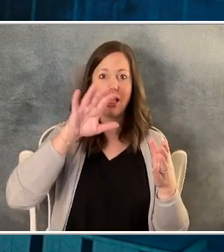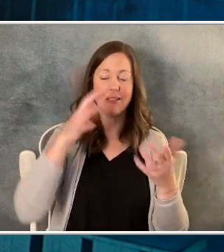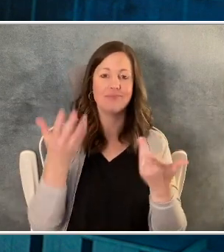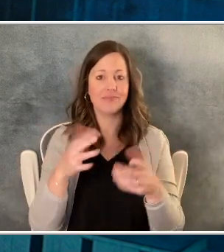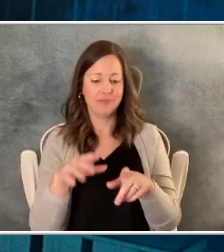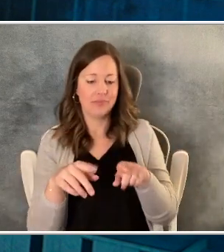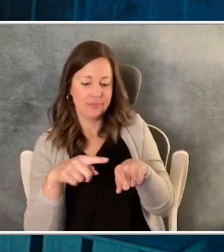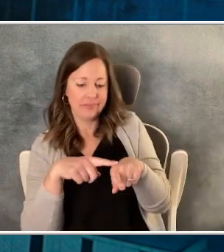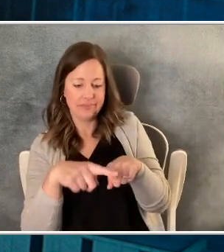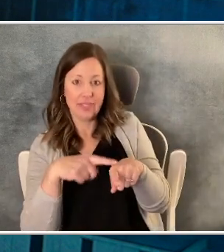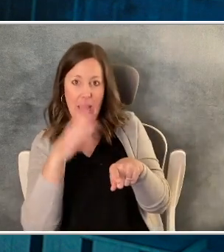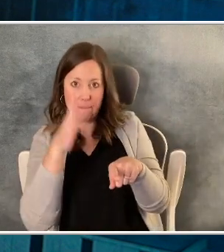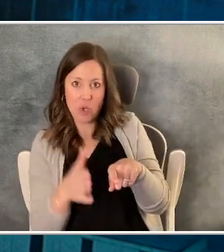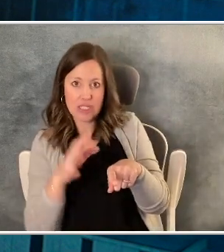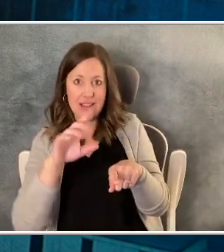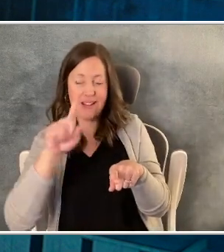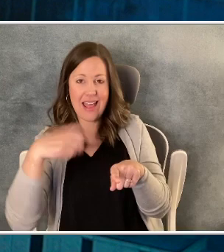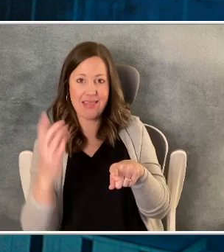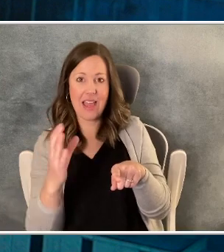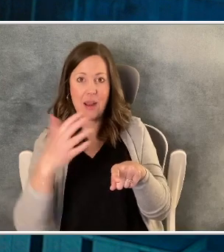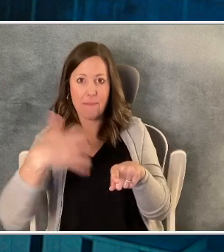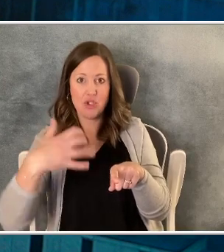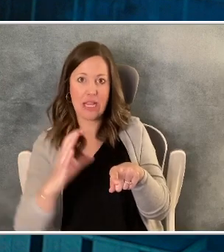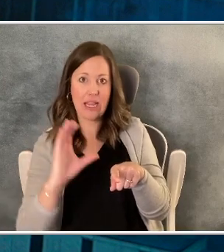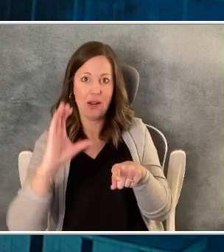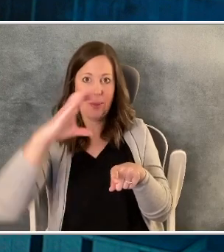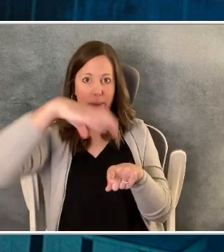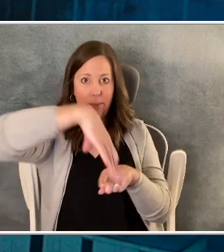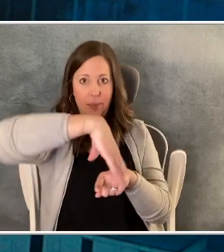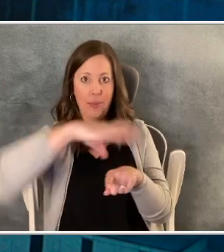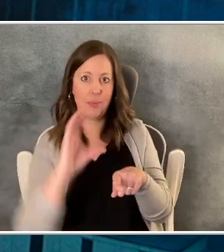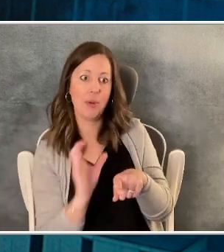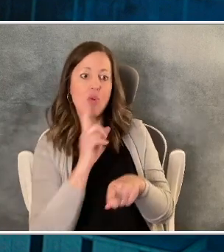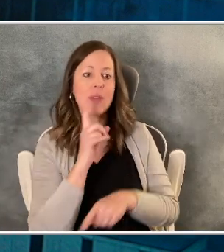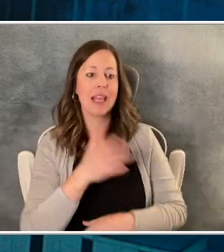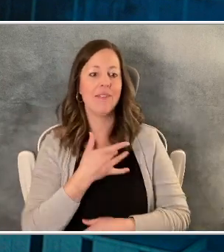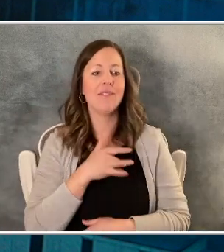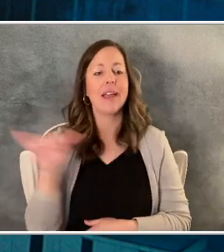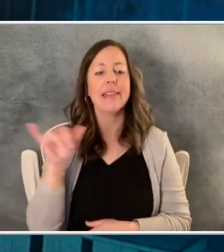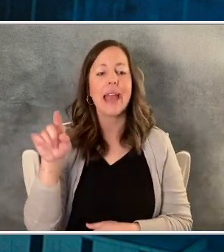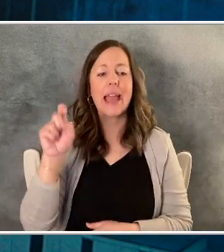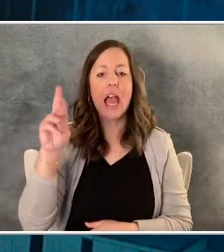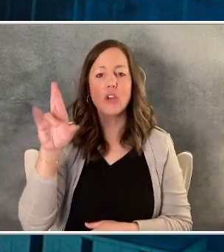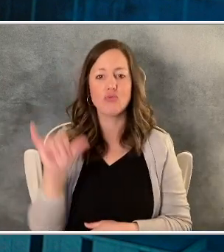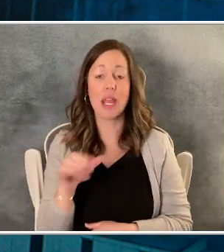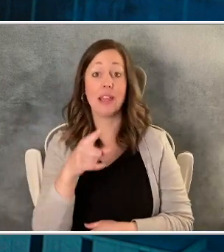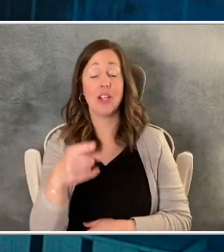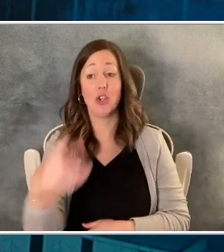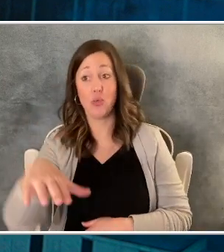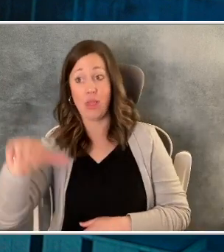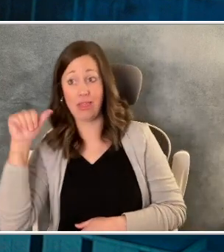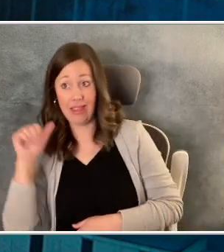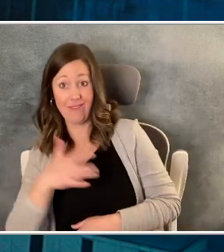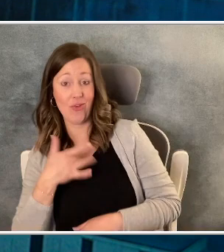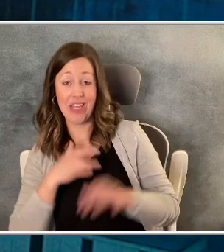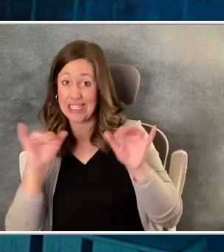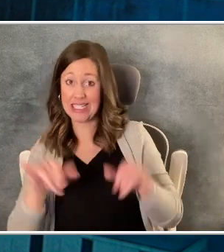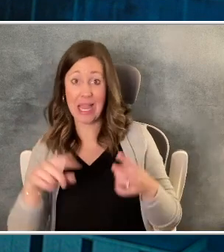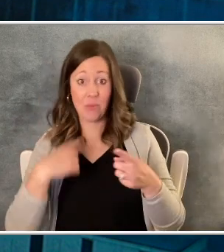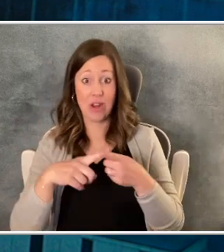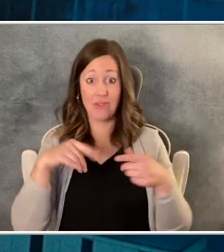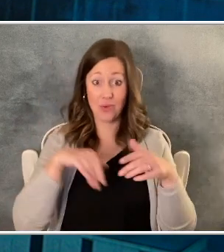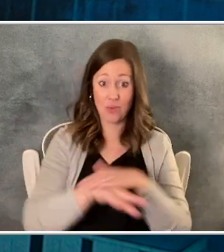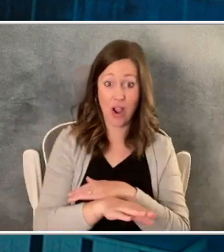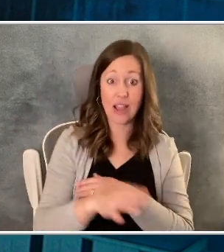like you're getting an X-ray. It's painless, and you walk out the same way you feel walking in. The only difference is if you're too still to lay on the table